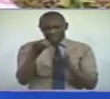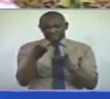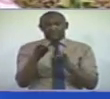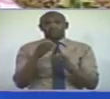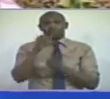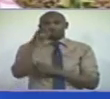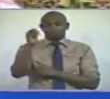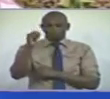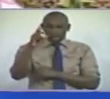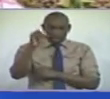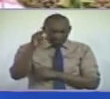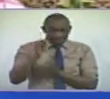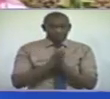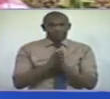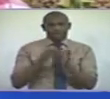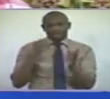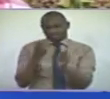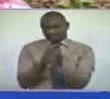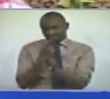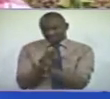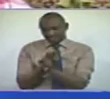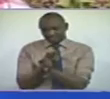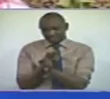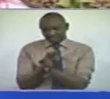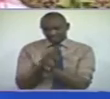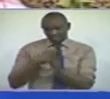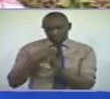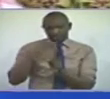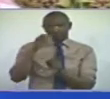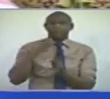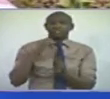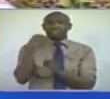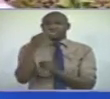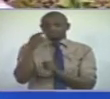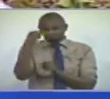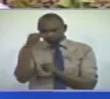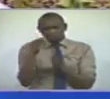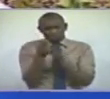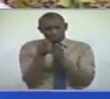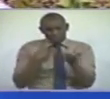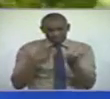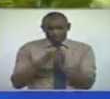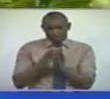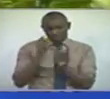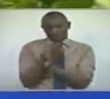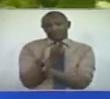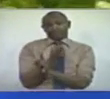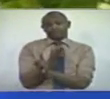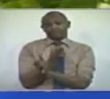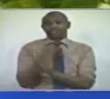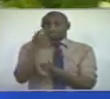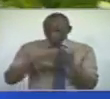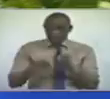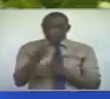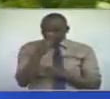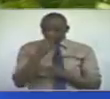sorghum, finger millet, cowpea, green grams, and pigeon peas. According to